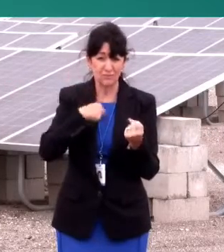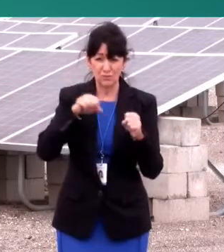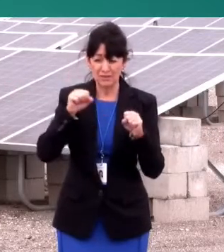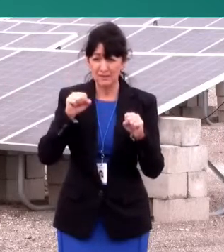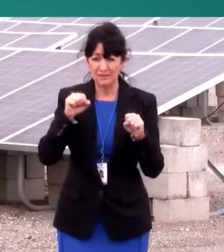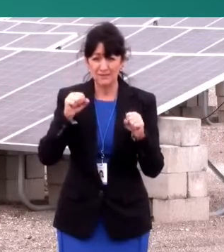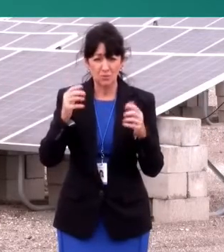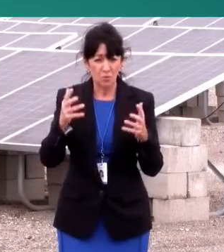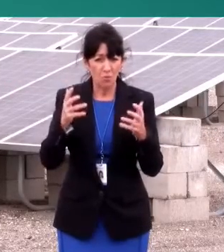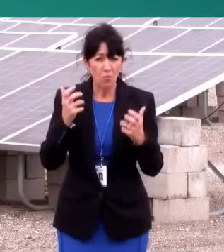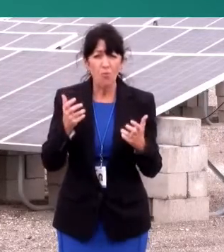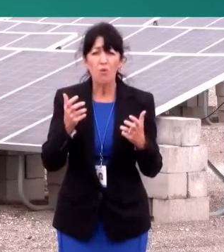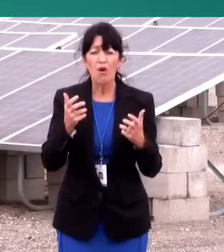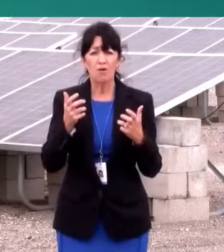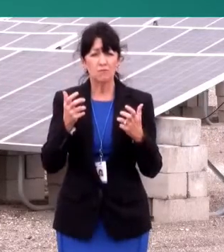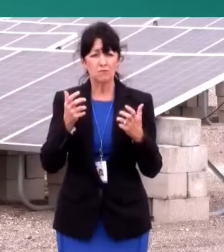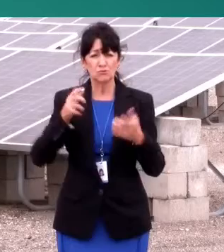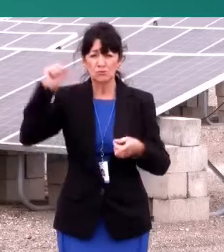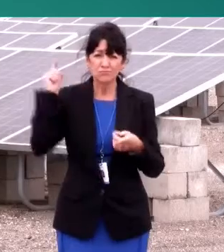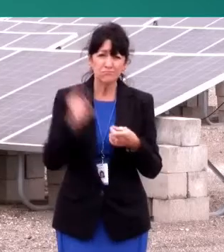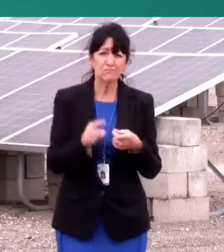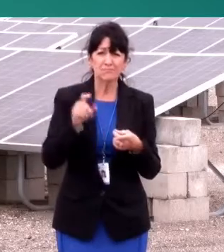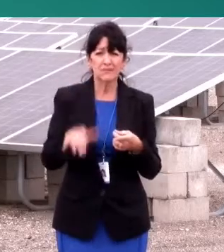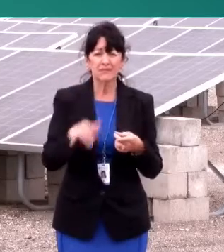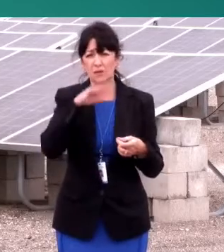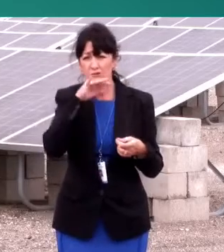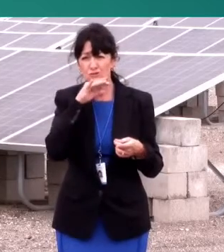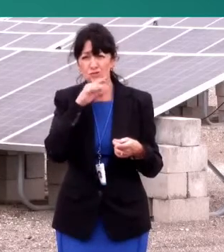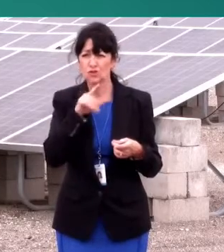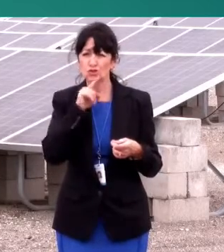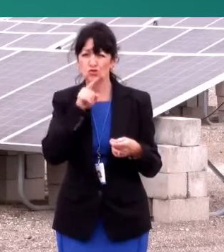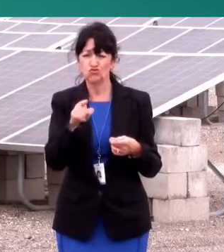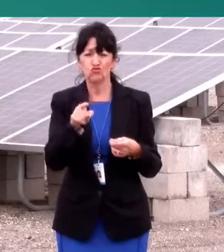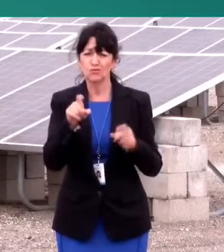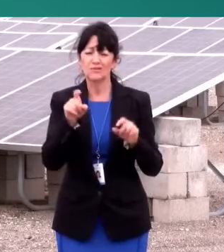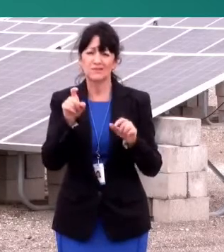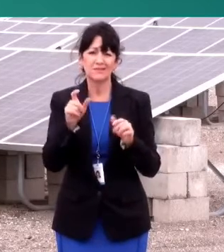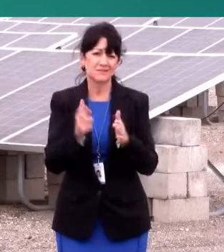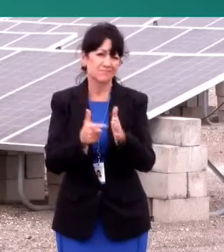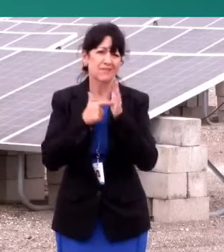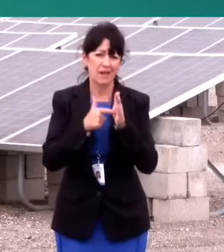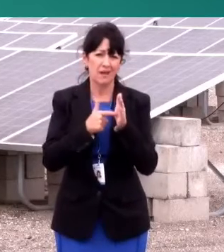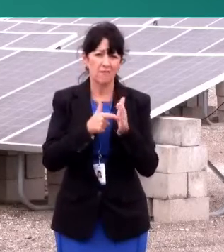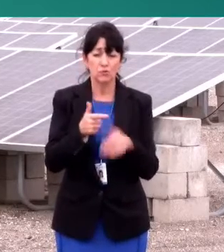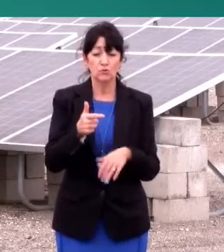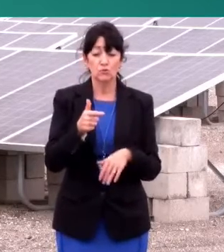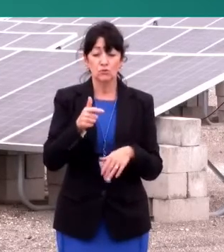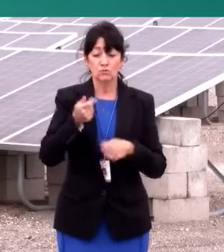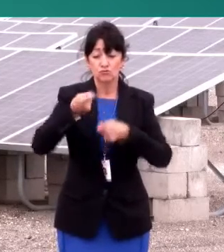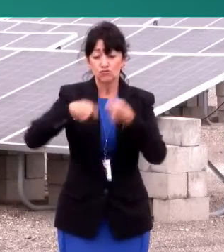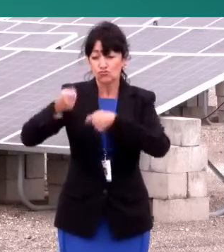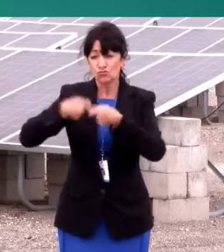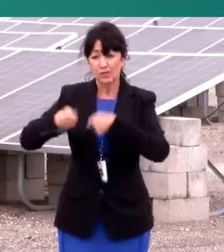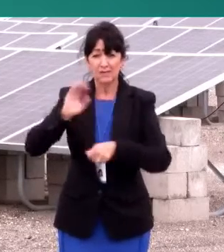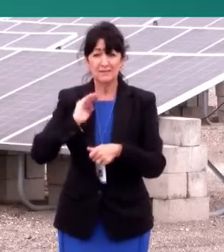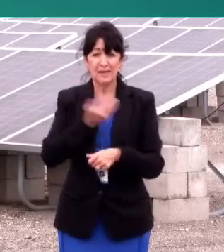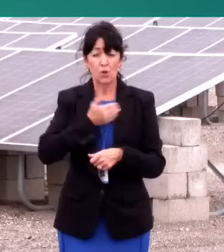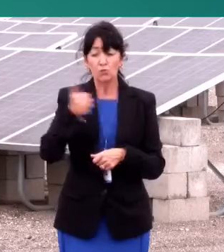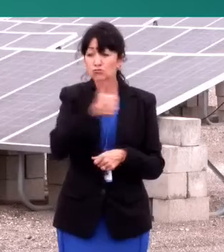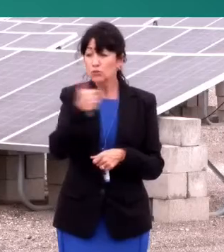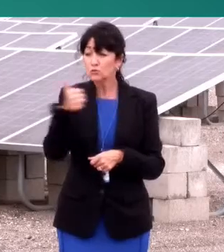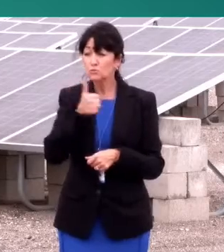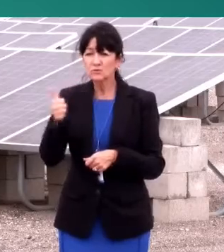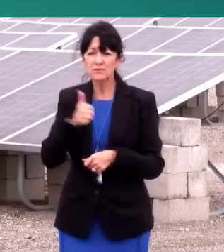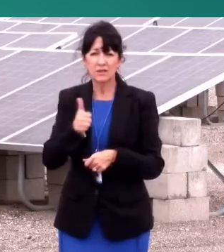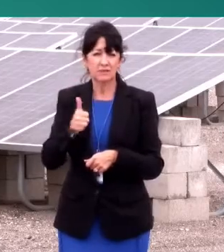change and what we can do here in the state, it's really electrifying our transportation grid. Our ability as a state